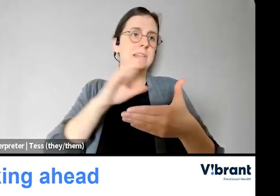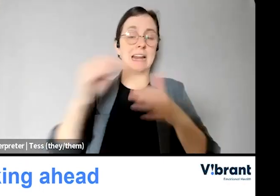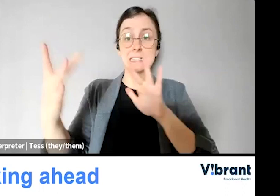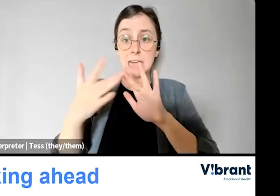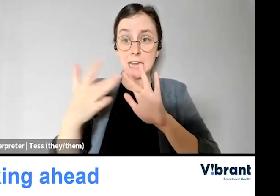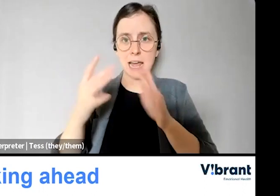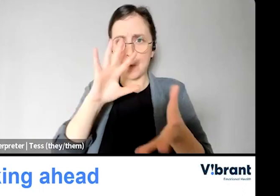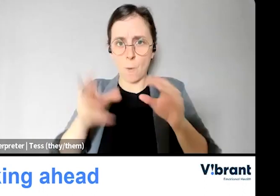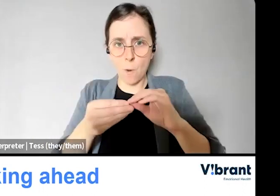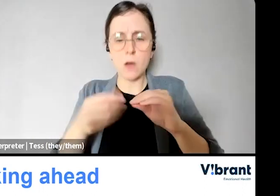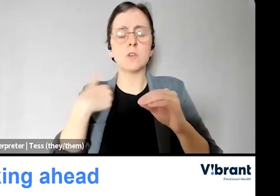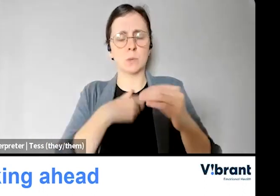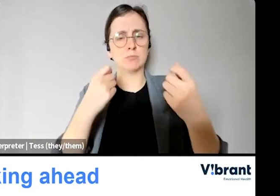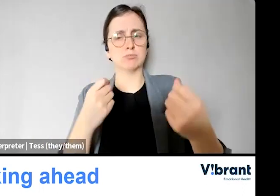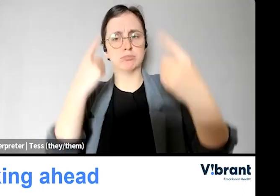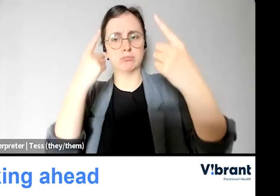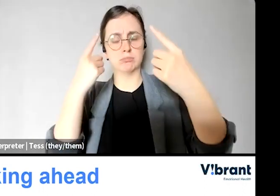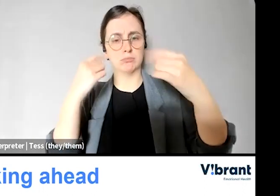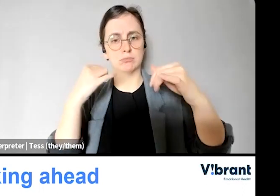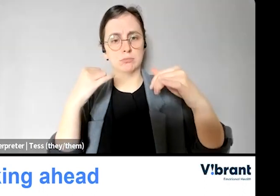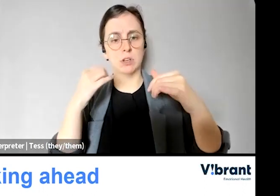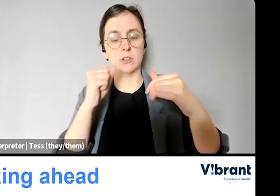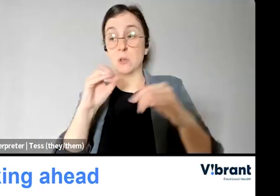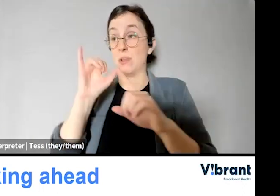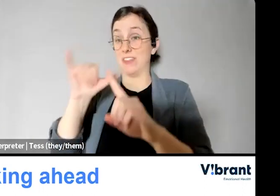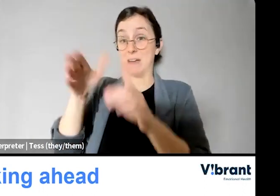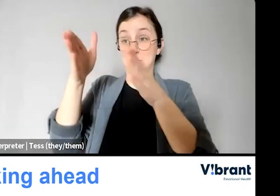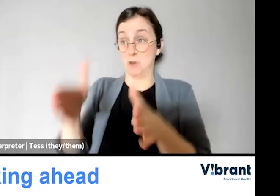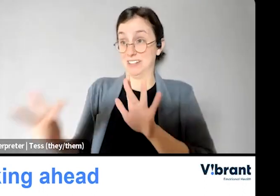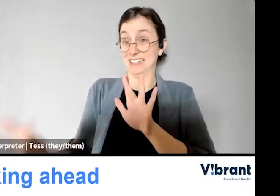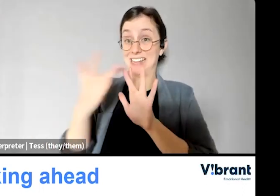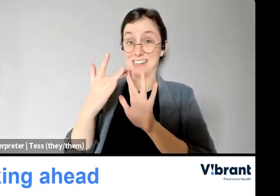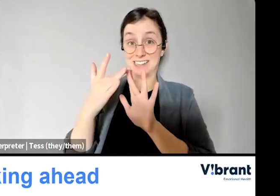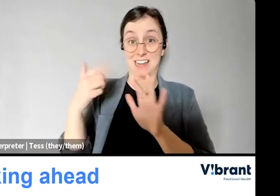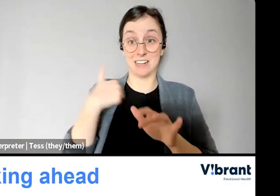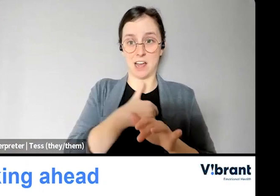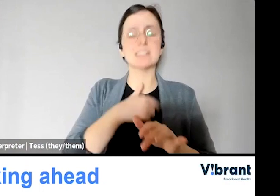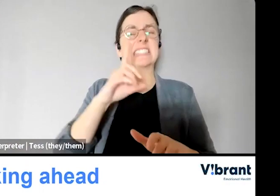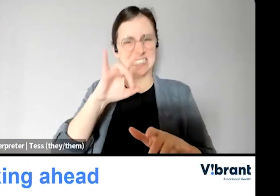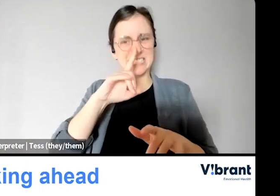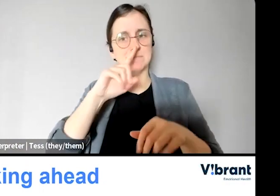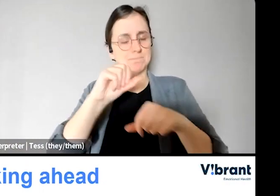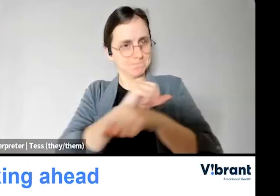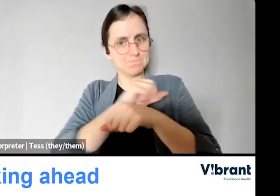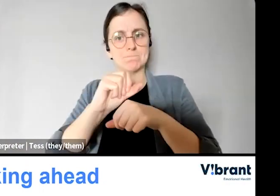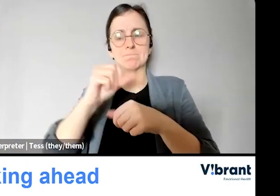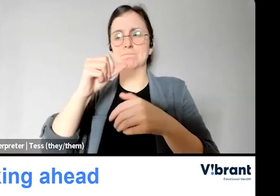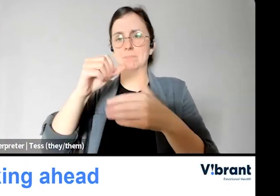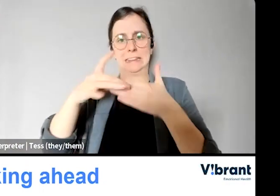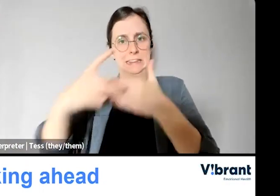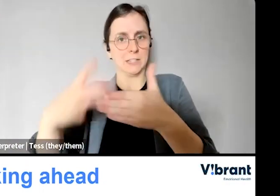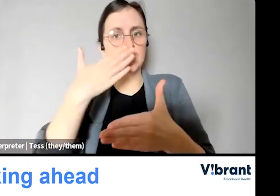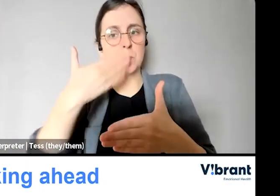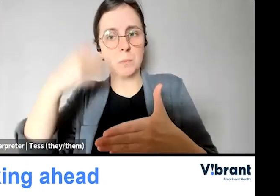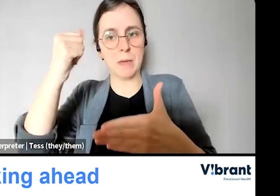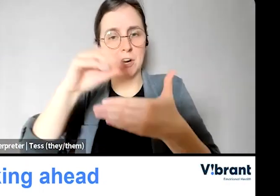that connection so that we can say that contact in 988 did lead to better outcomes. So we're always thinking through that in